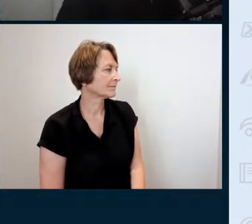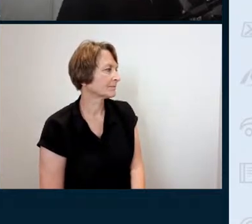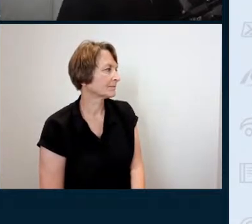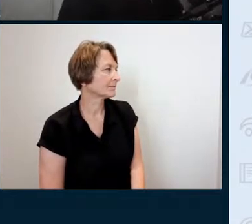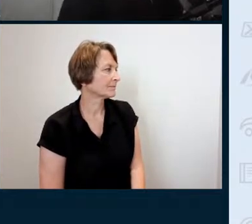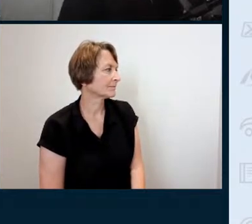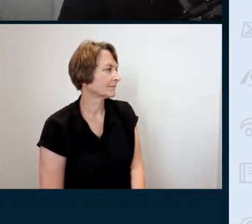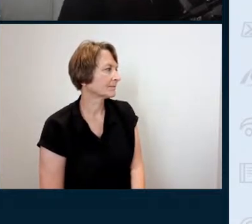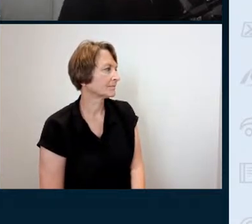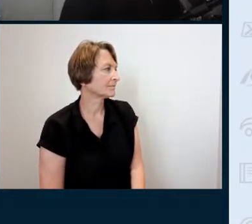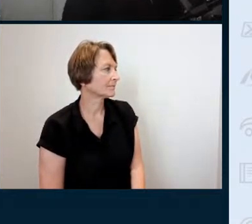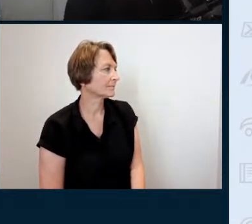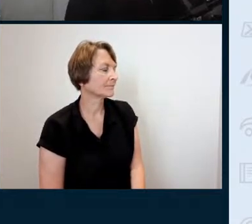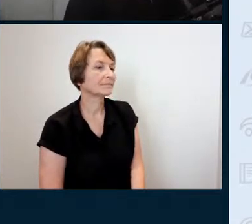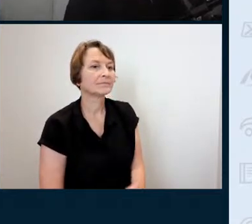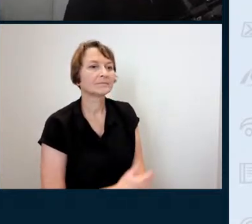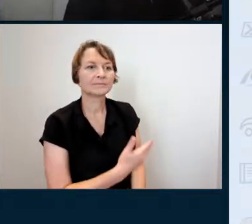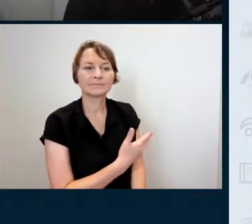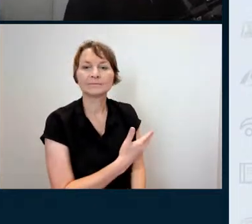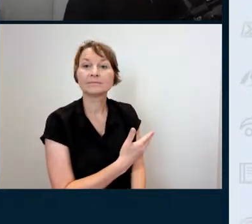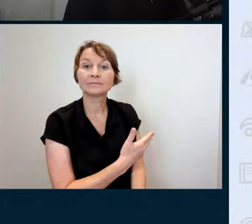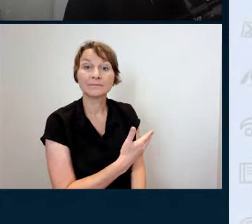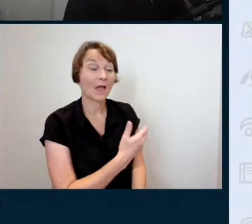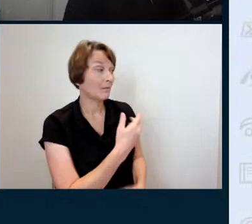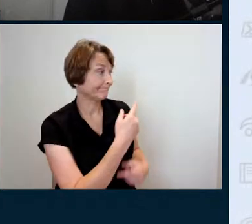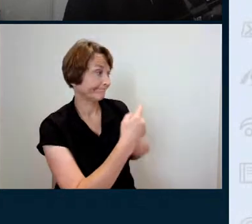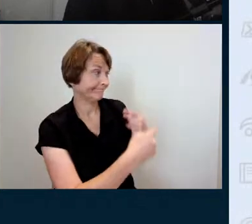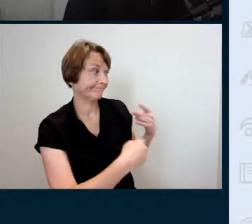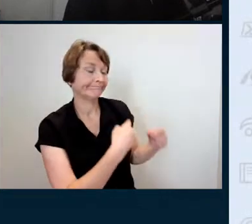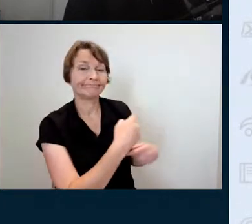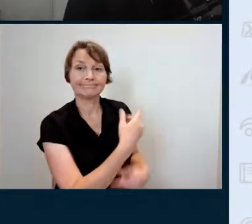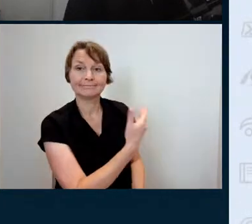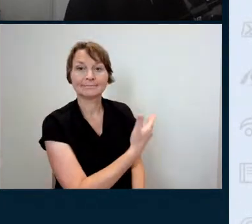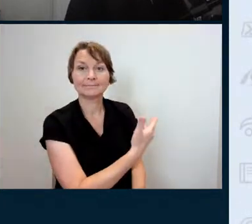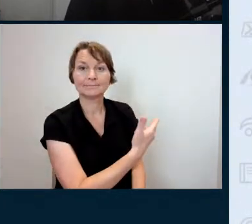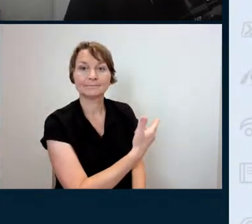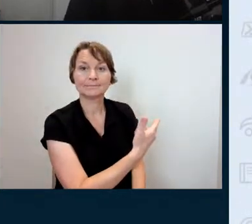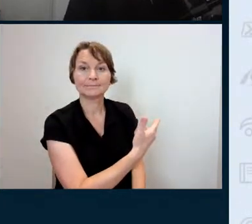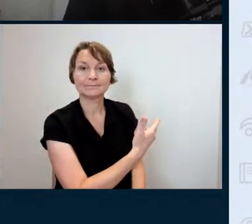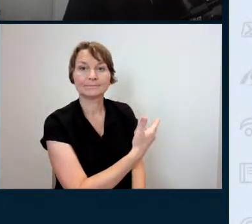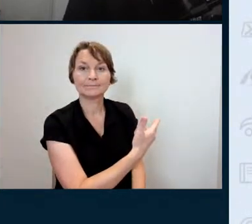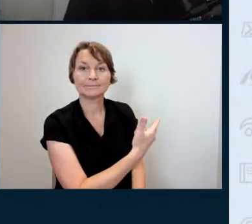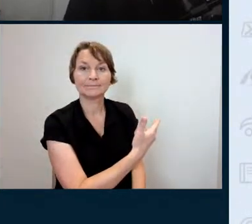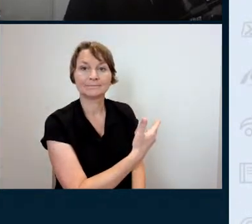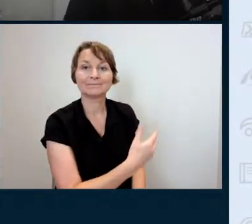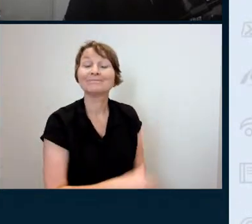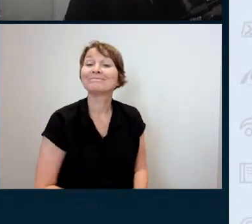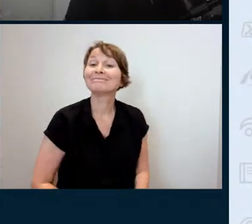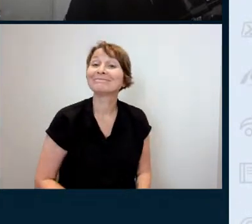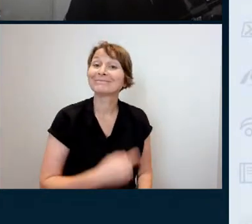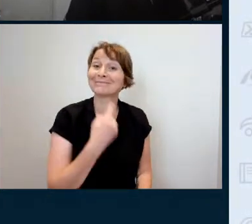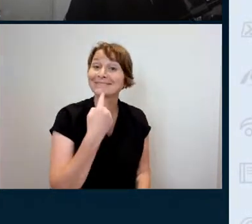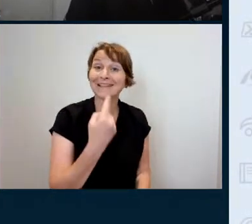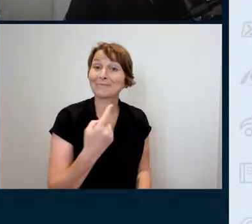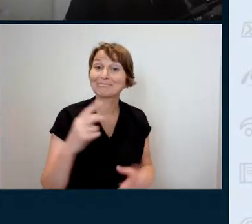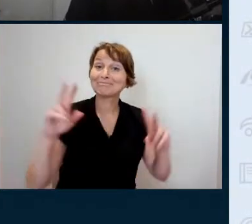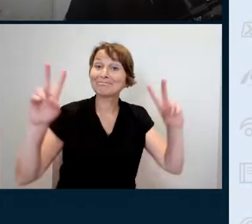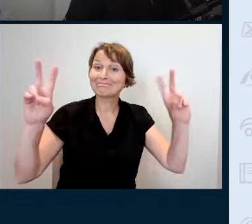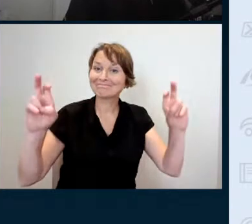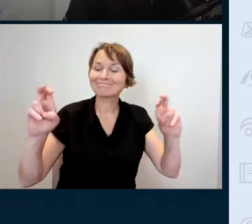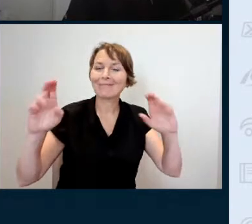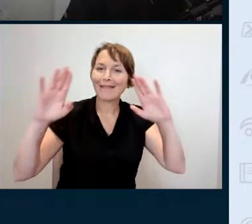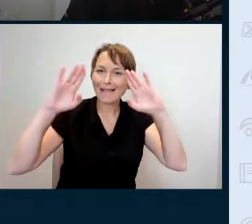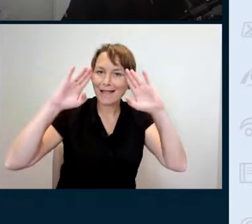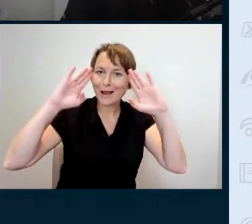Call it Thursday. And now it's running again. And it said, hello, Thursday. So function is running completely